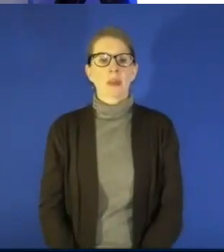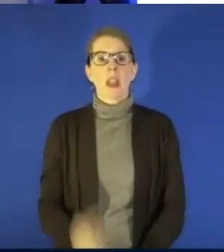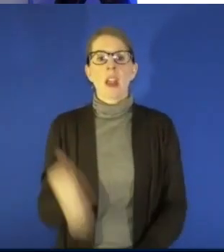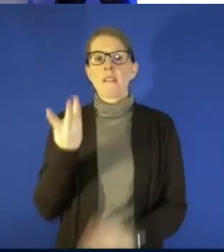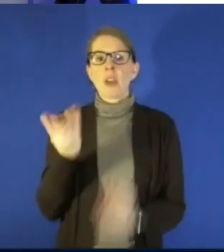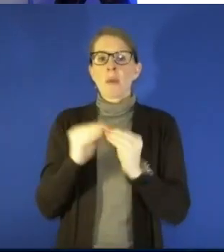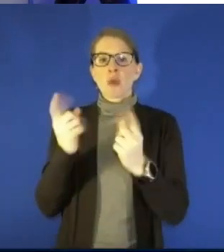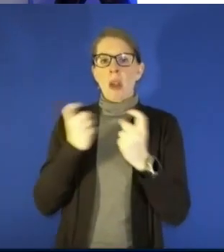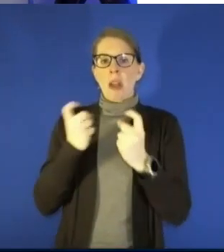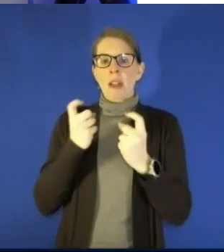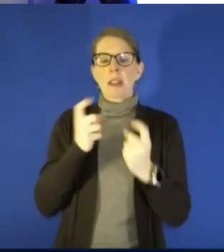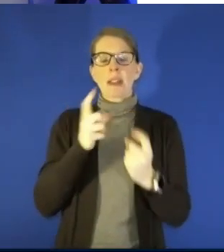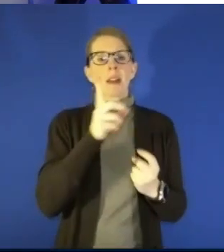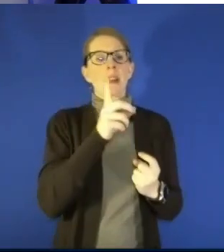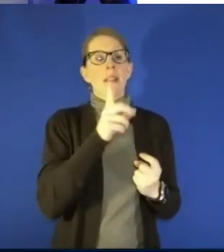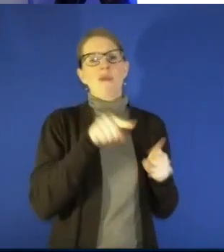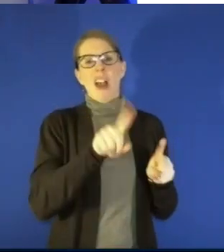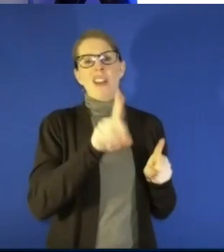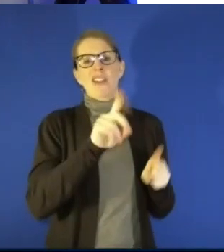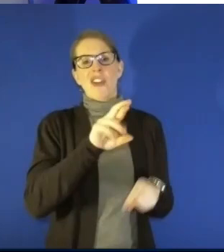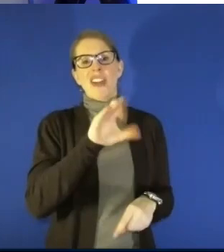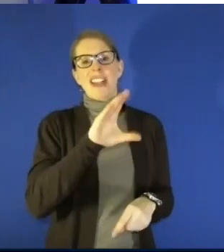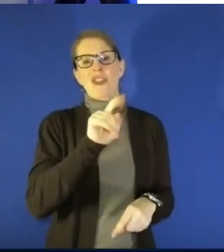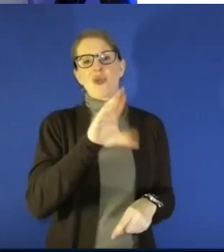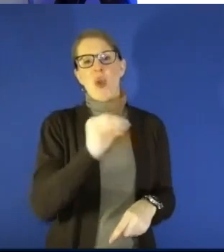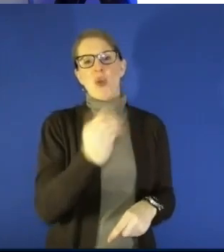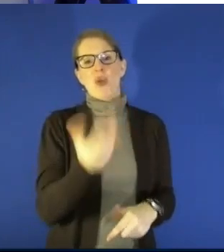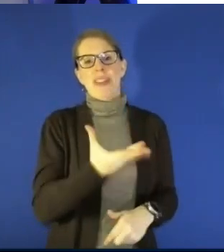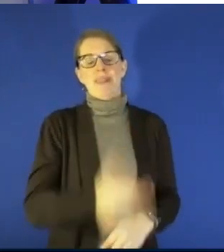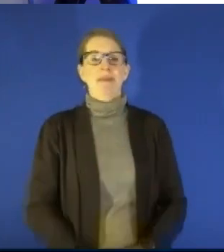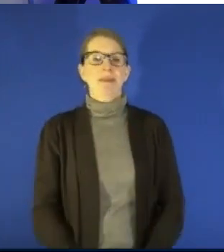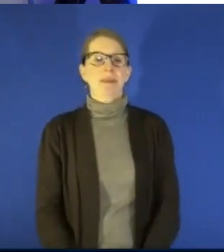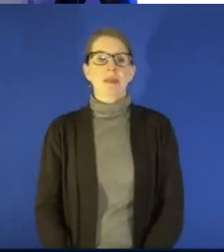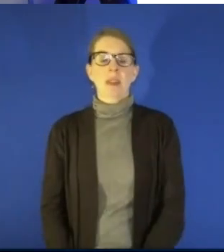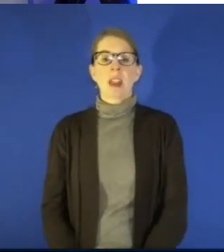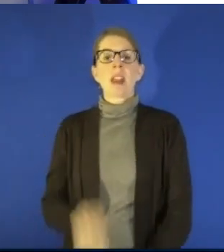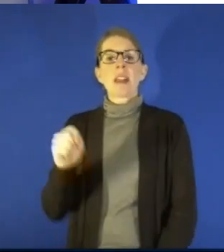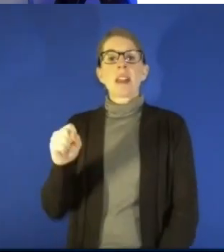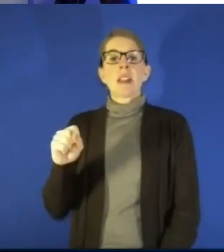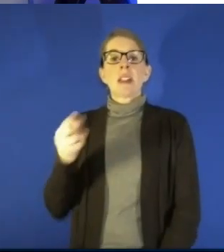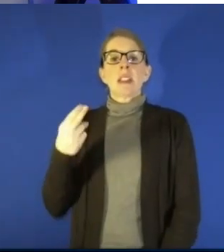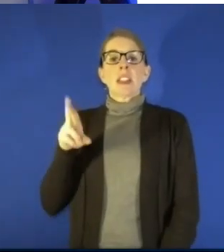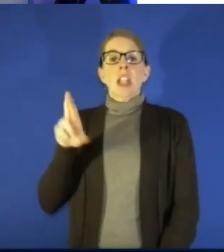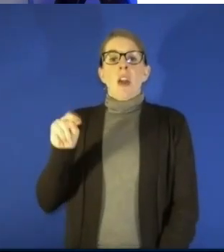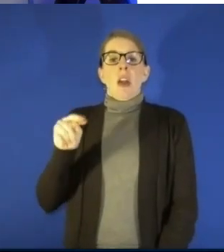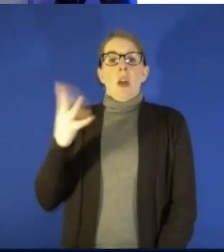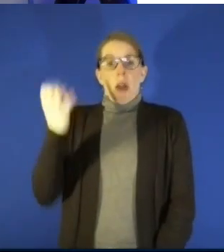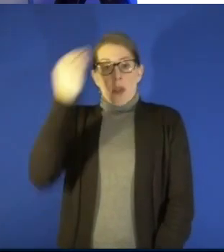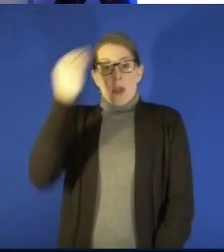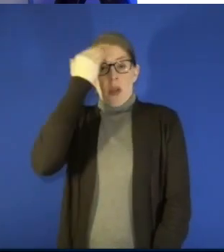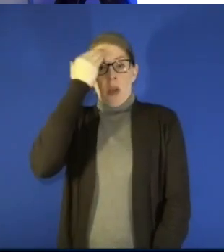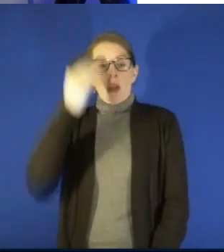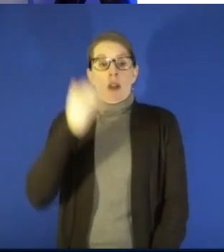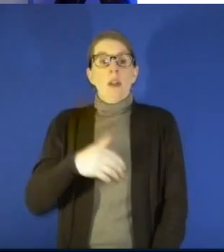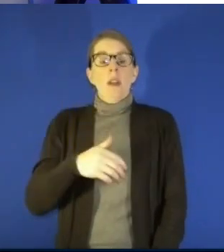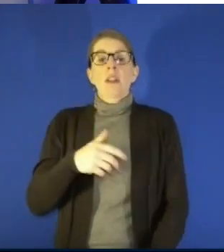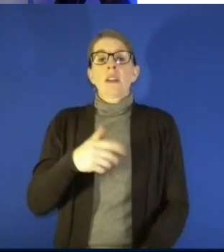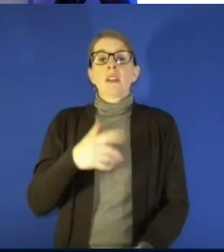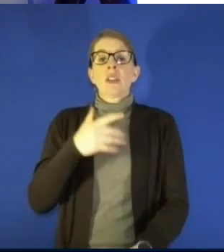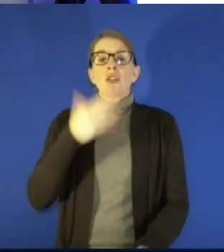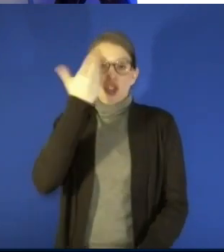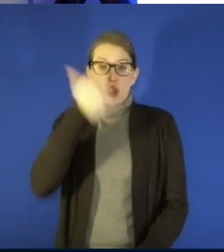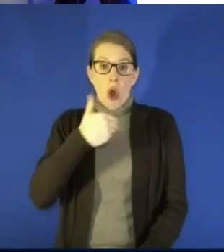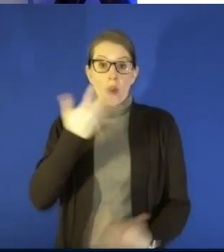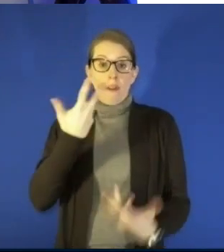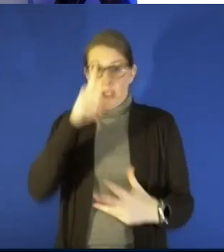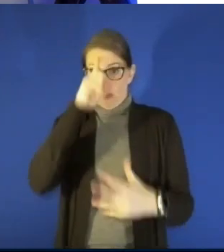Dr. Castro here. And Sharon wants to know, would someone that had a stroke back in